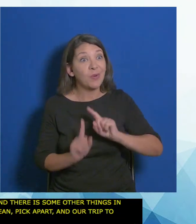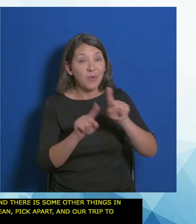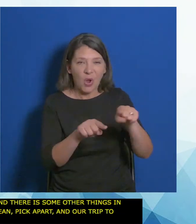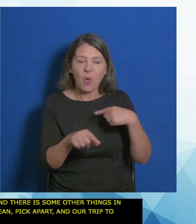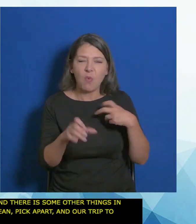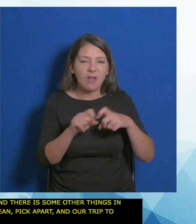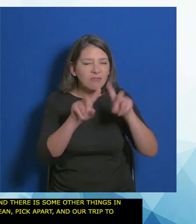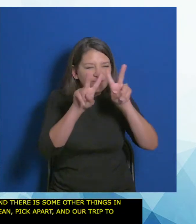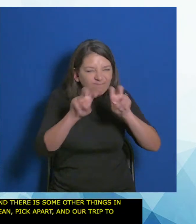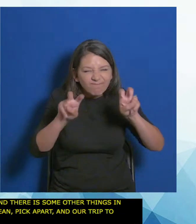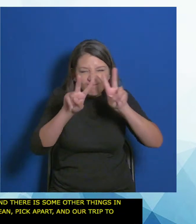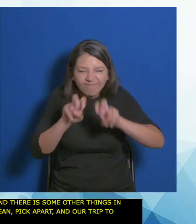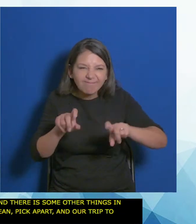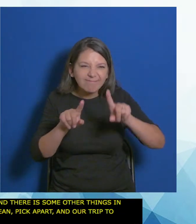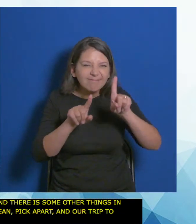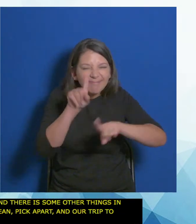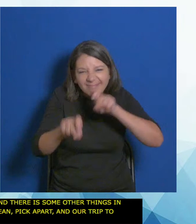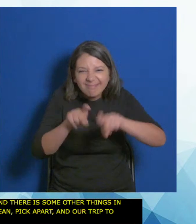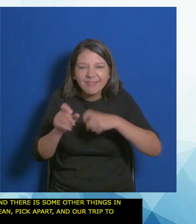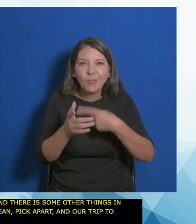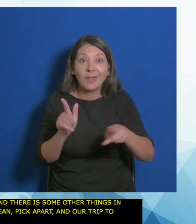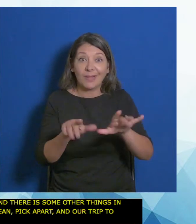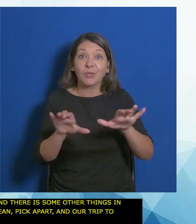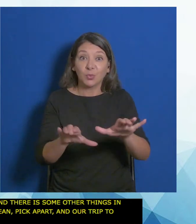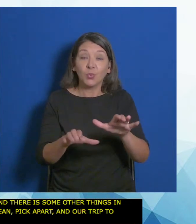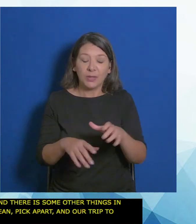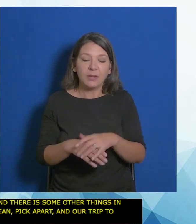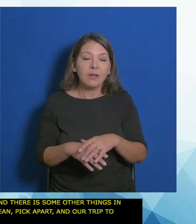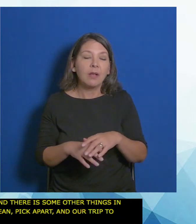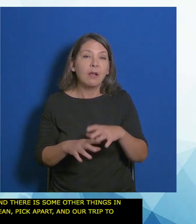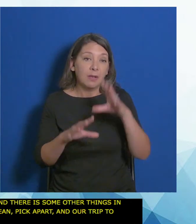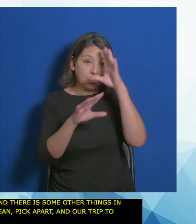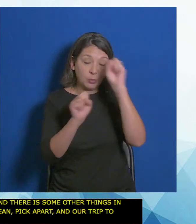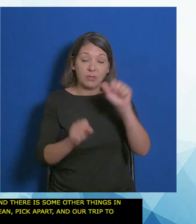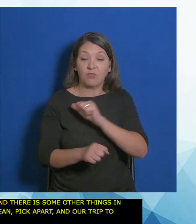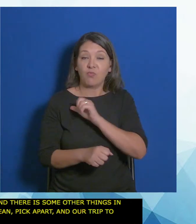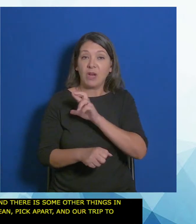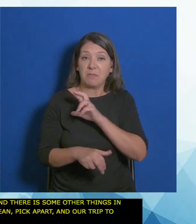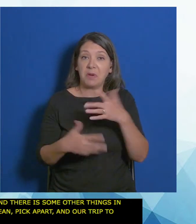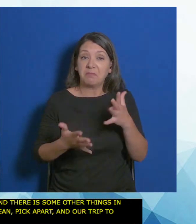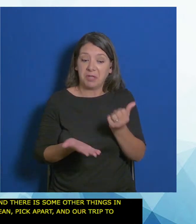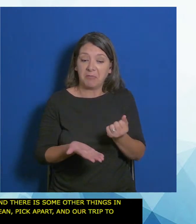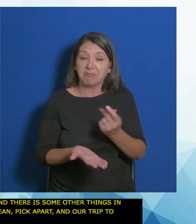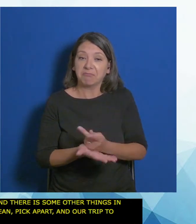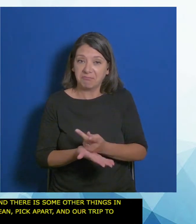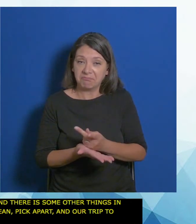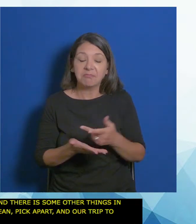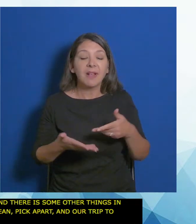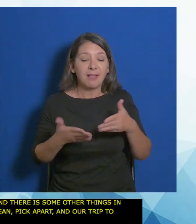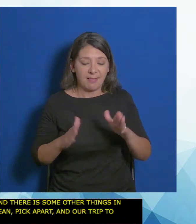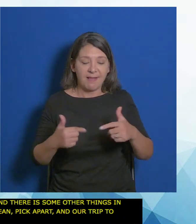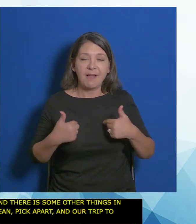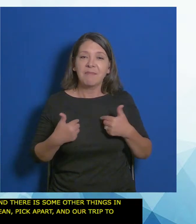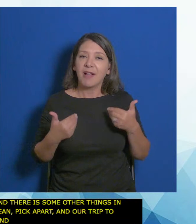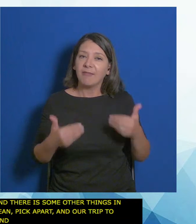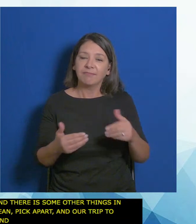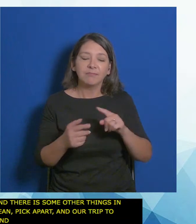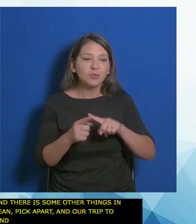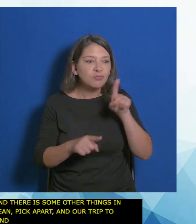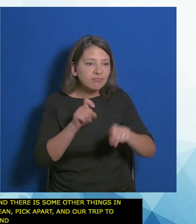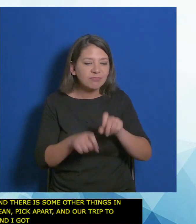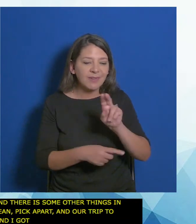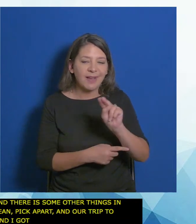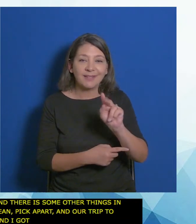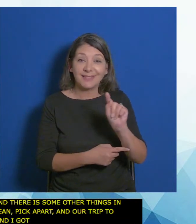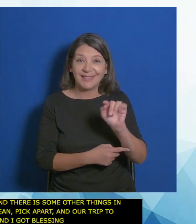apart. I've gotten Superintendent Reichman's okay and blessing to move forward with NTID.